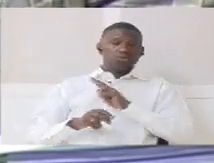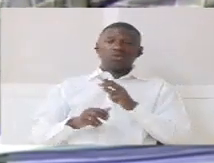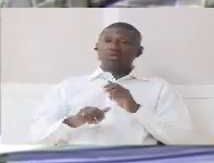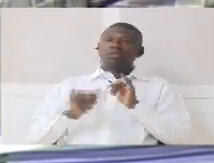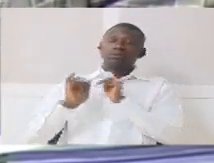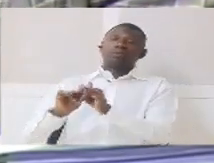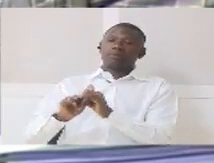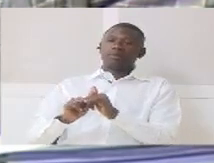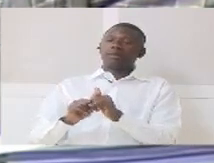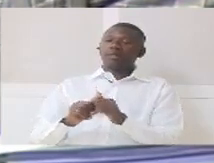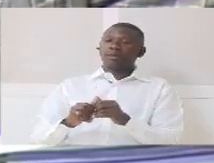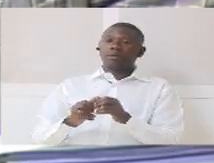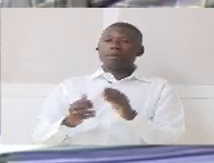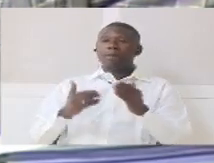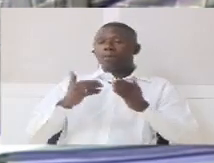I